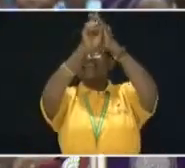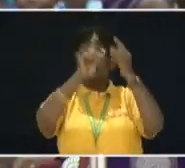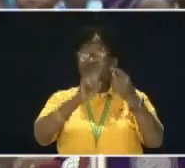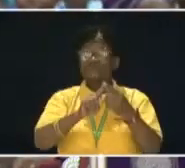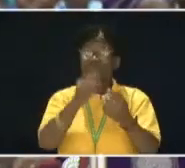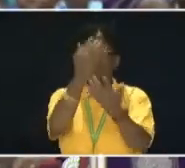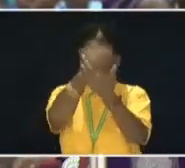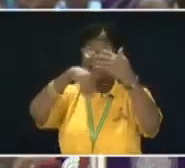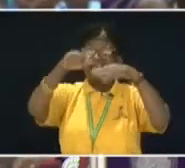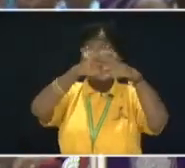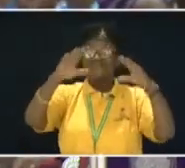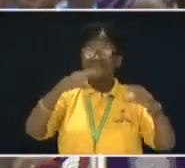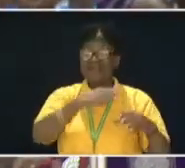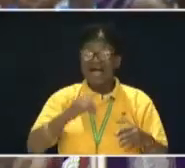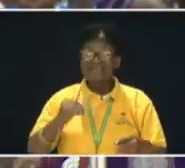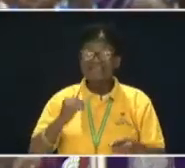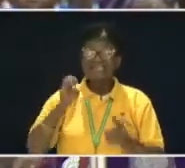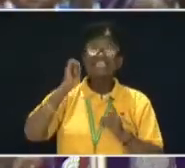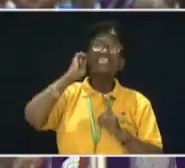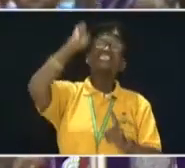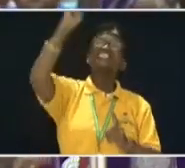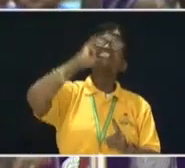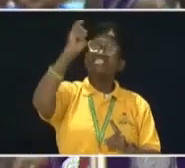and is coming back for you.